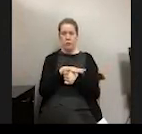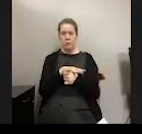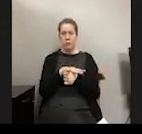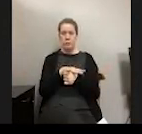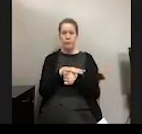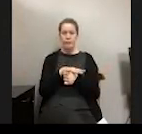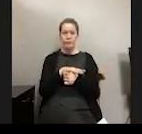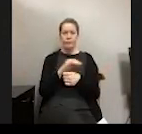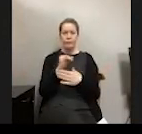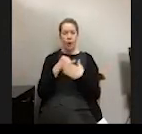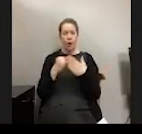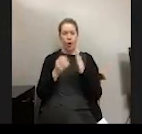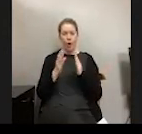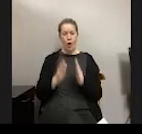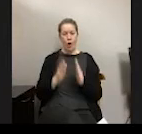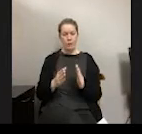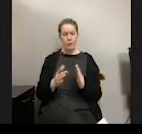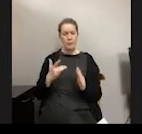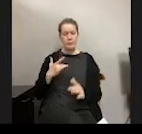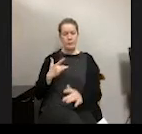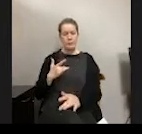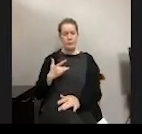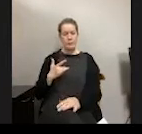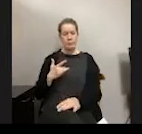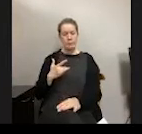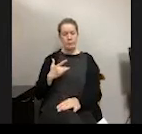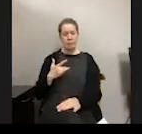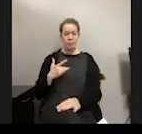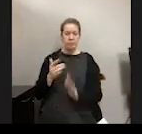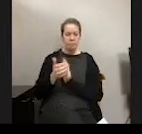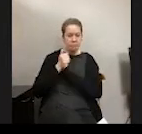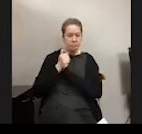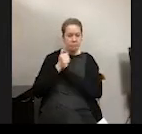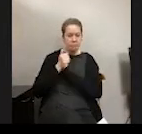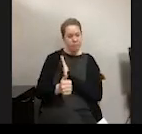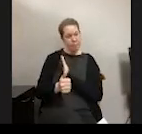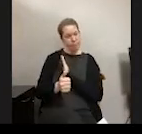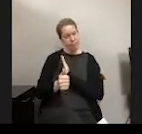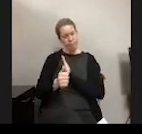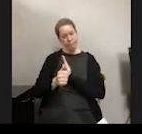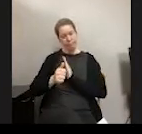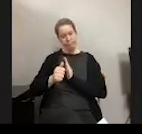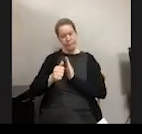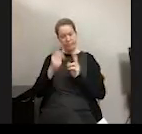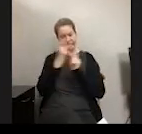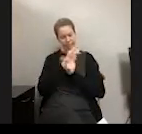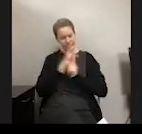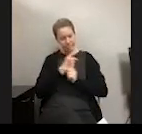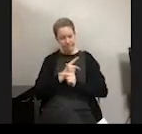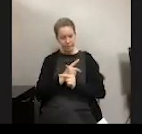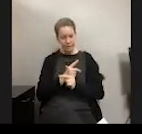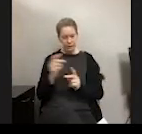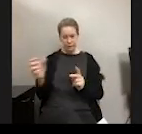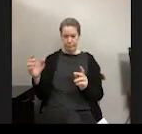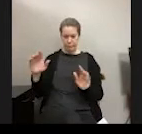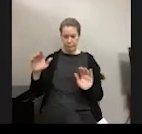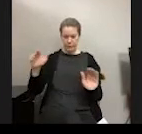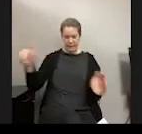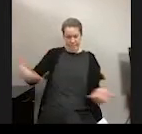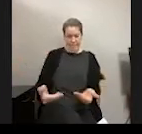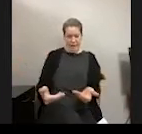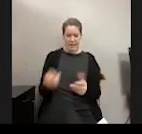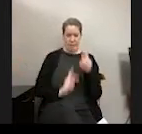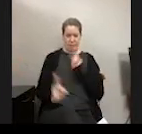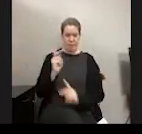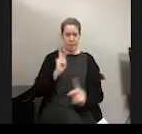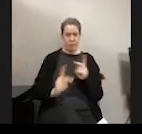very good at addressing and bringing people into as ideas. And I think that's one thing